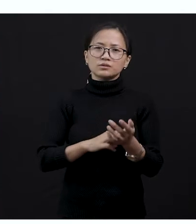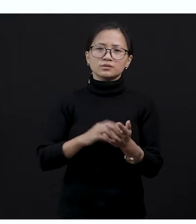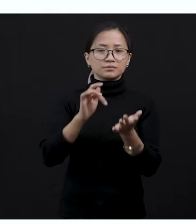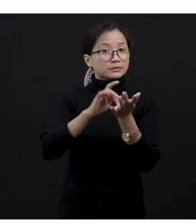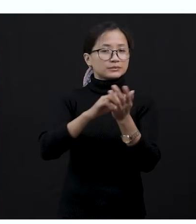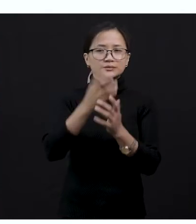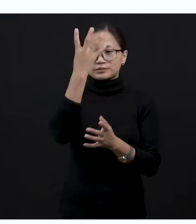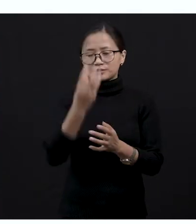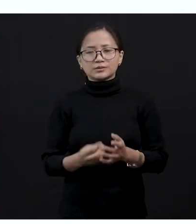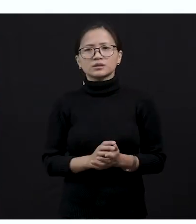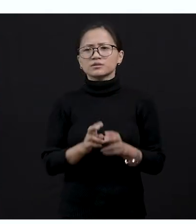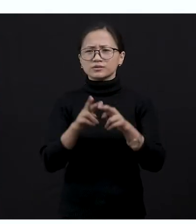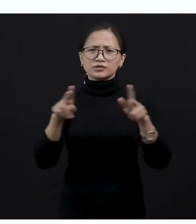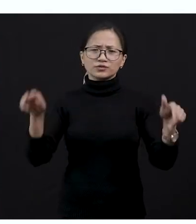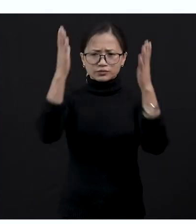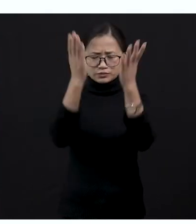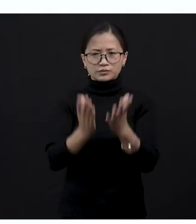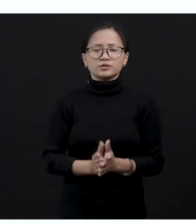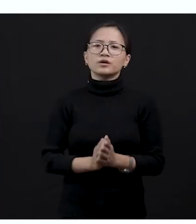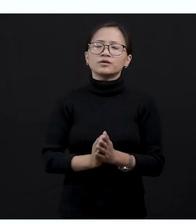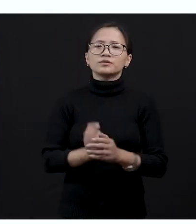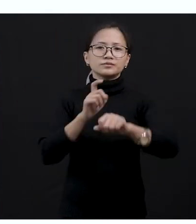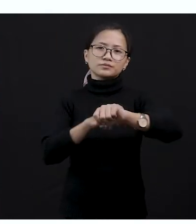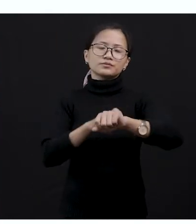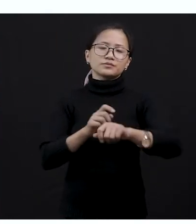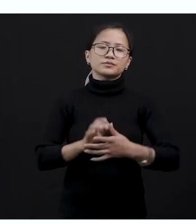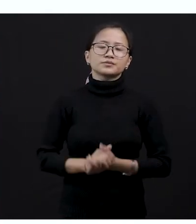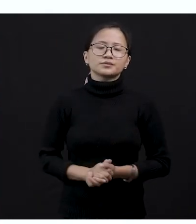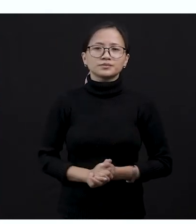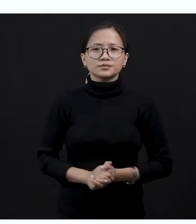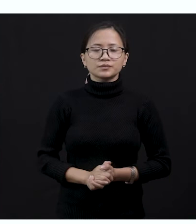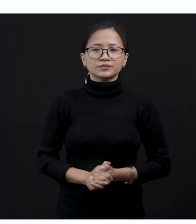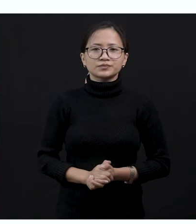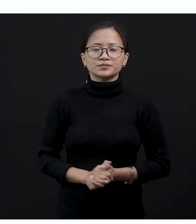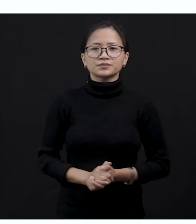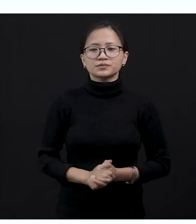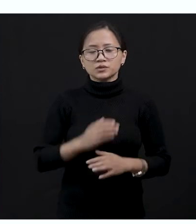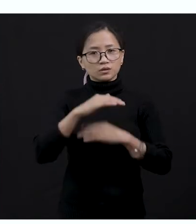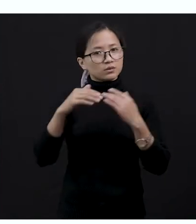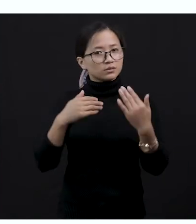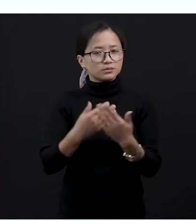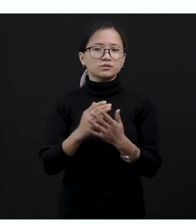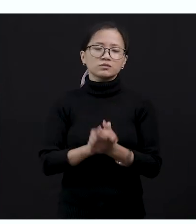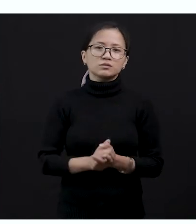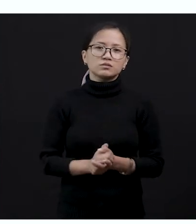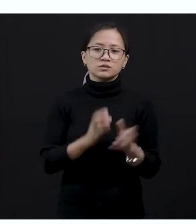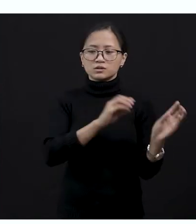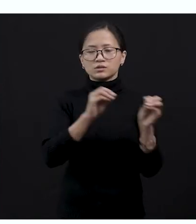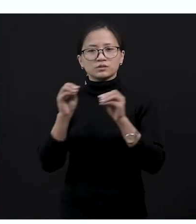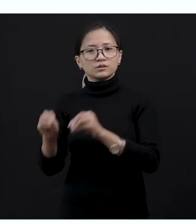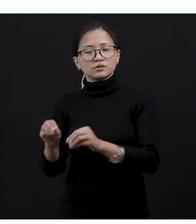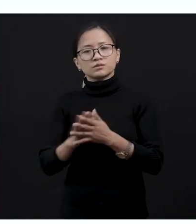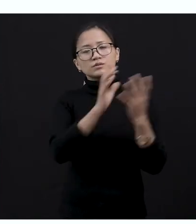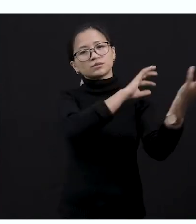country have different time zones, all right? They have different timings, and it's also all because of the